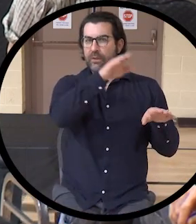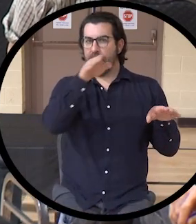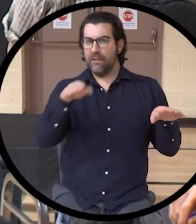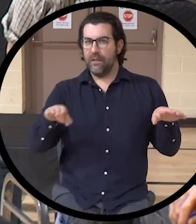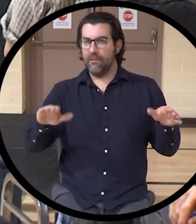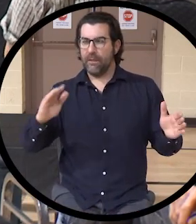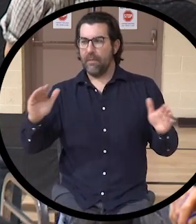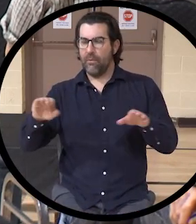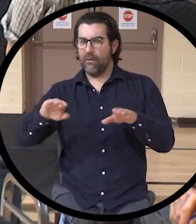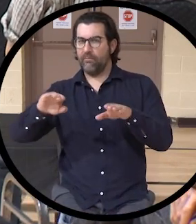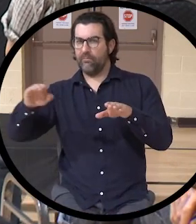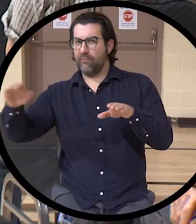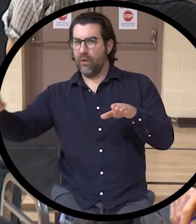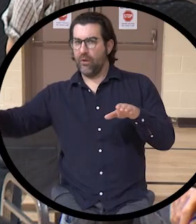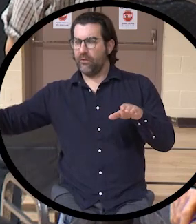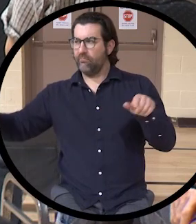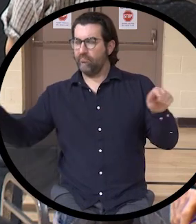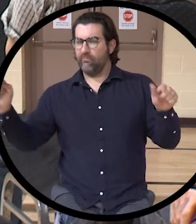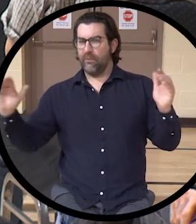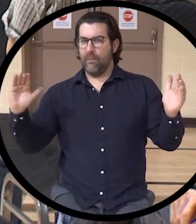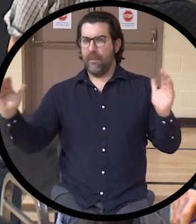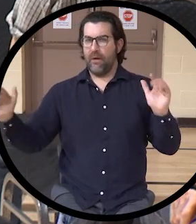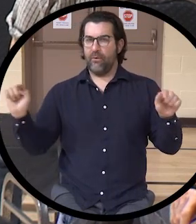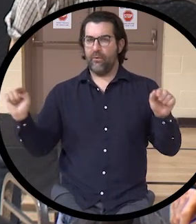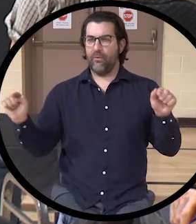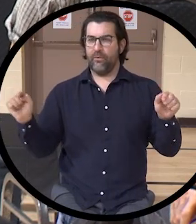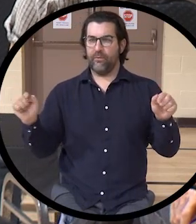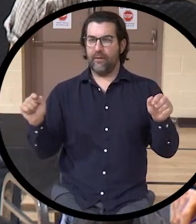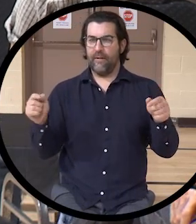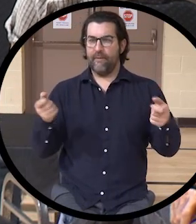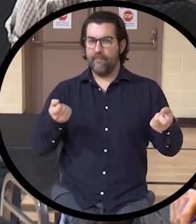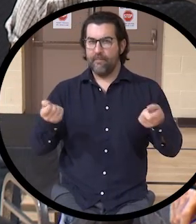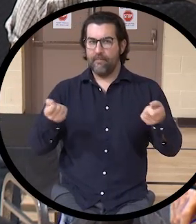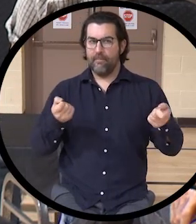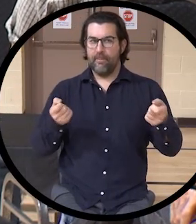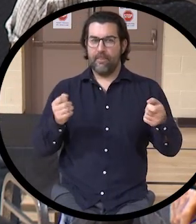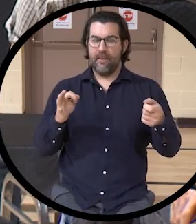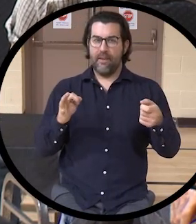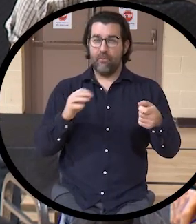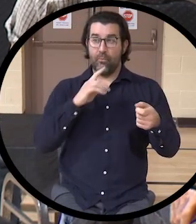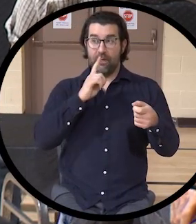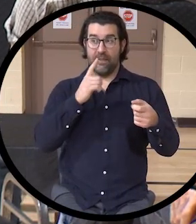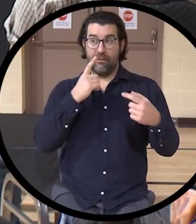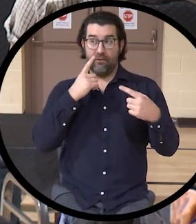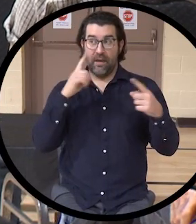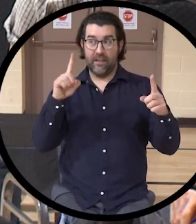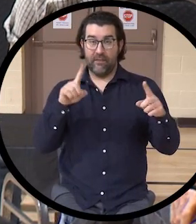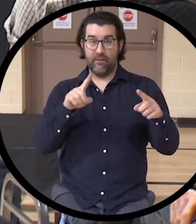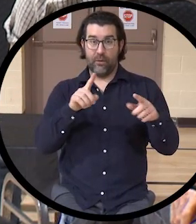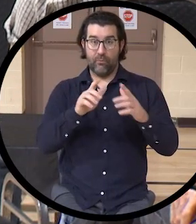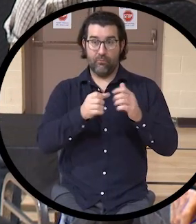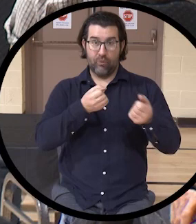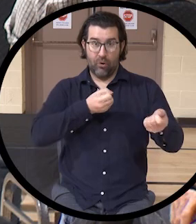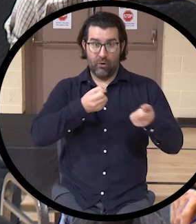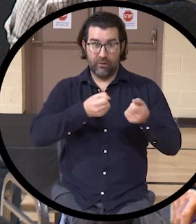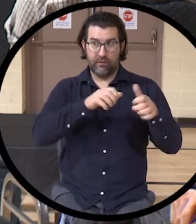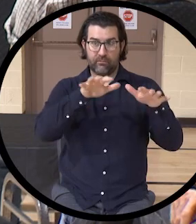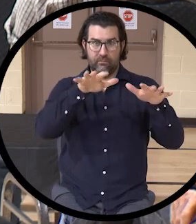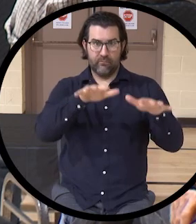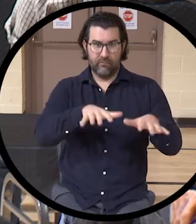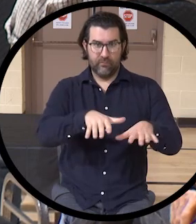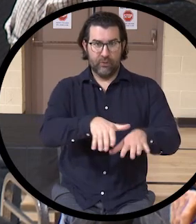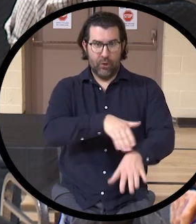larger speed humps, the different uses and contexts, and whether they are effectively slowing down larger